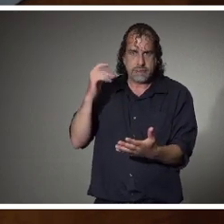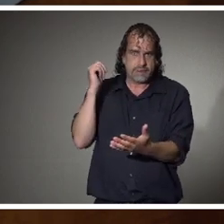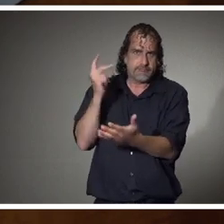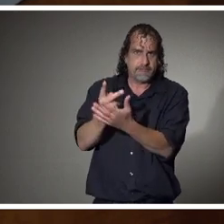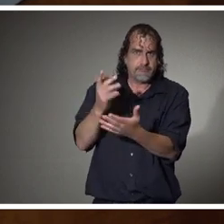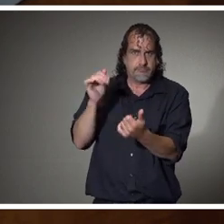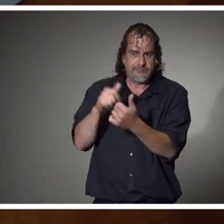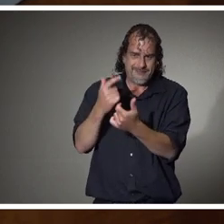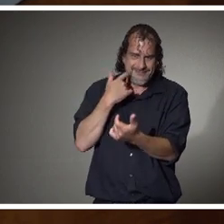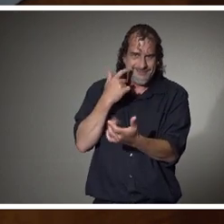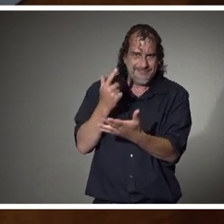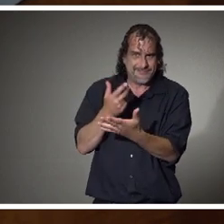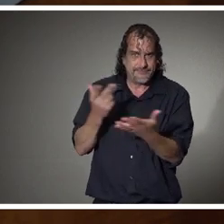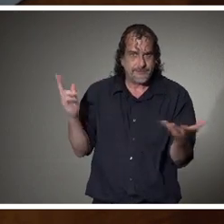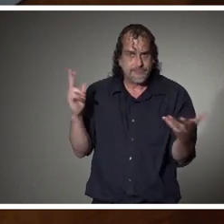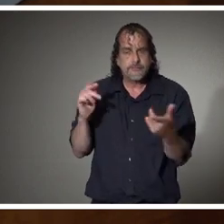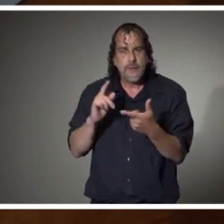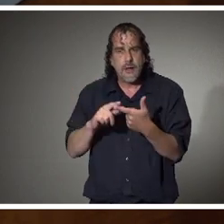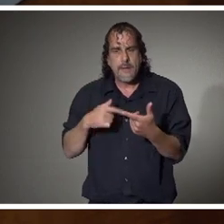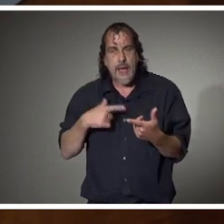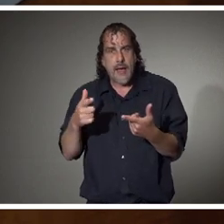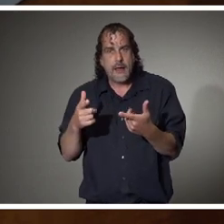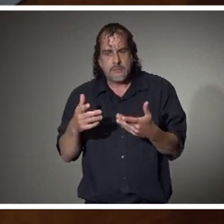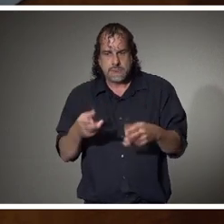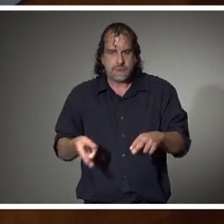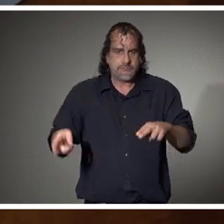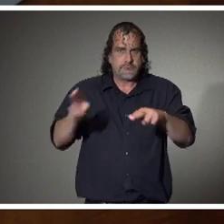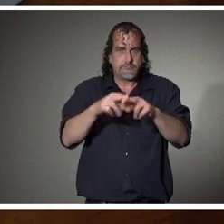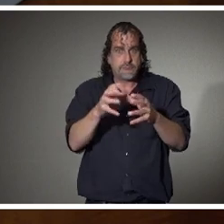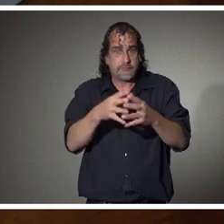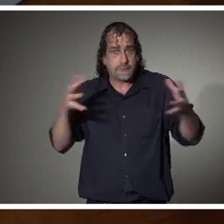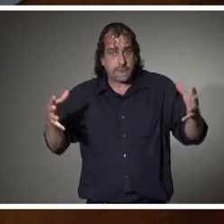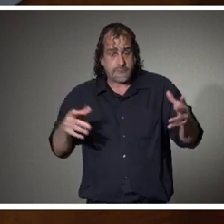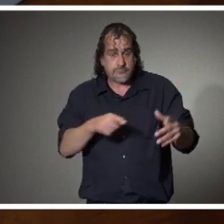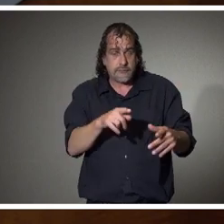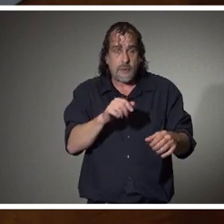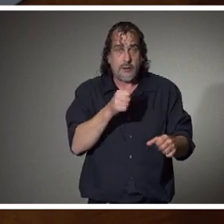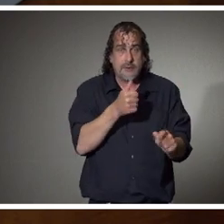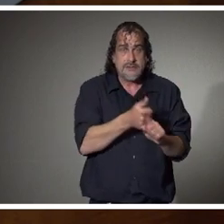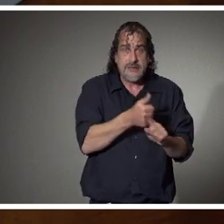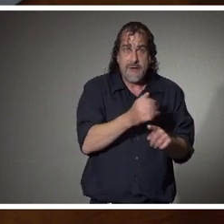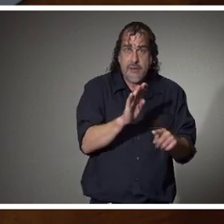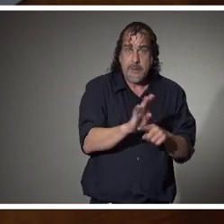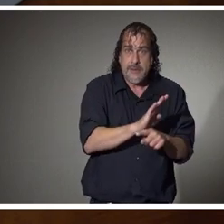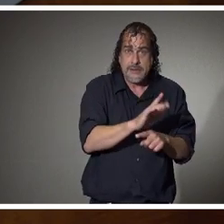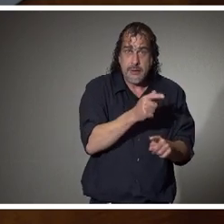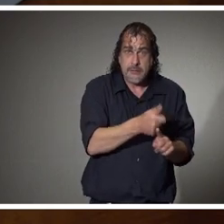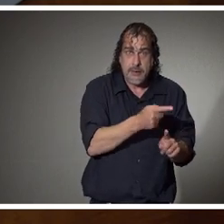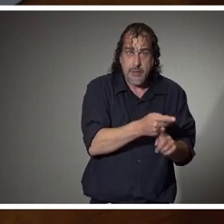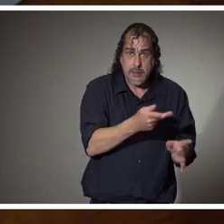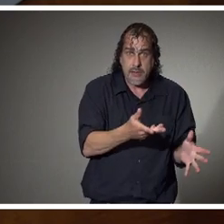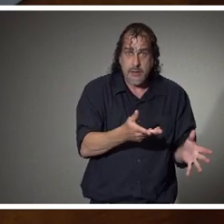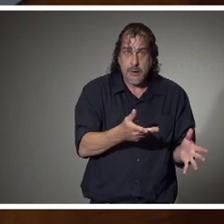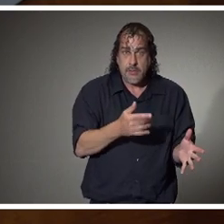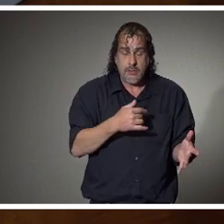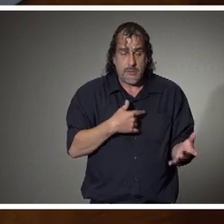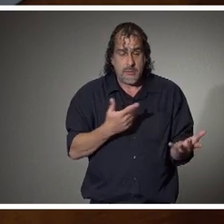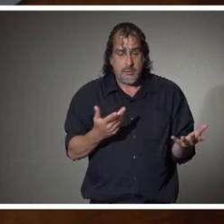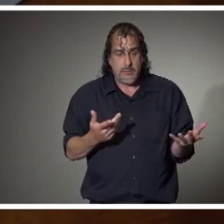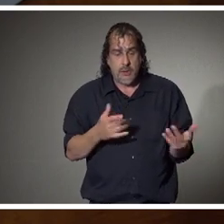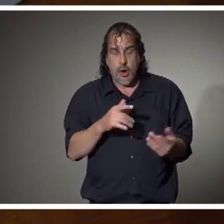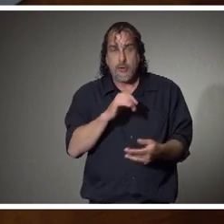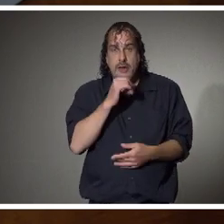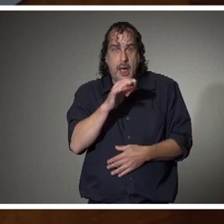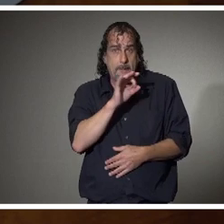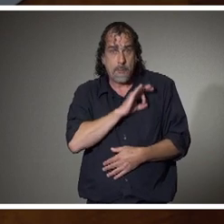President Trump now allows, for instance, for those self-employed individuals, for those individuals that are employed by nonprofits,